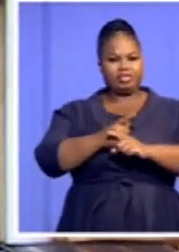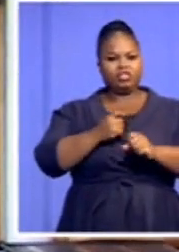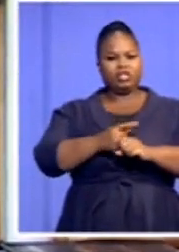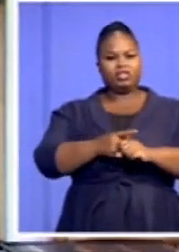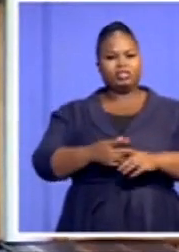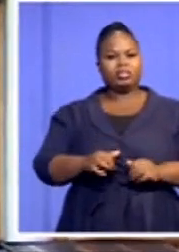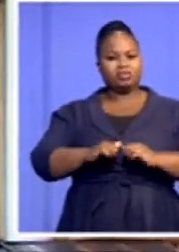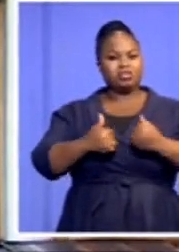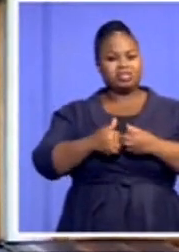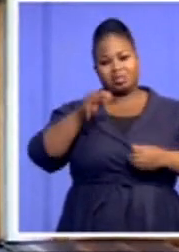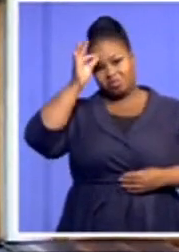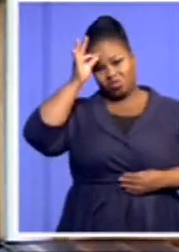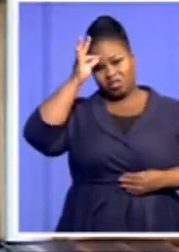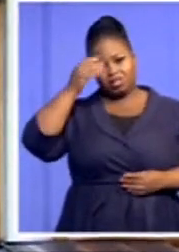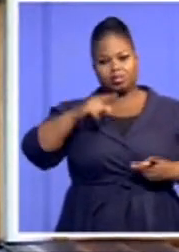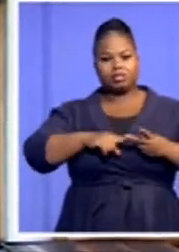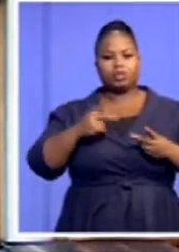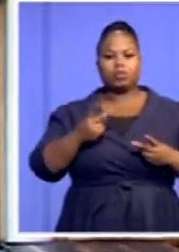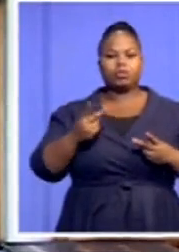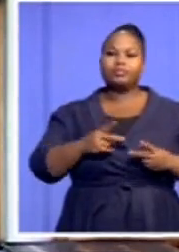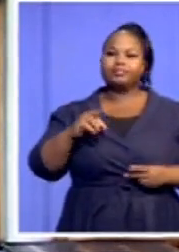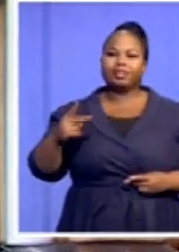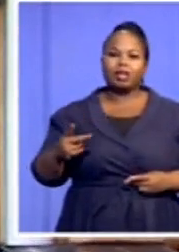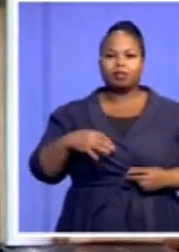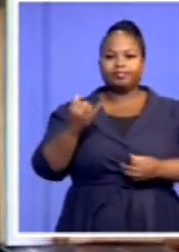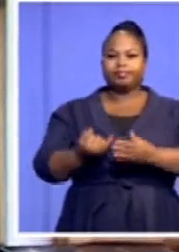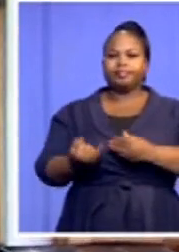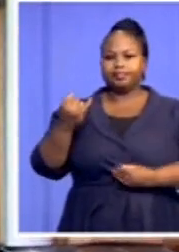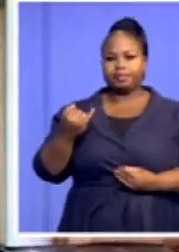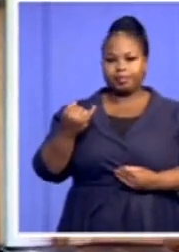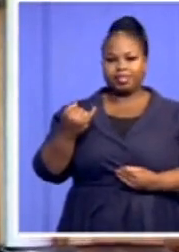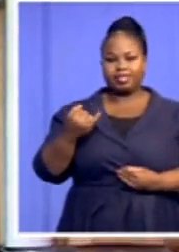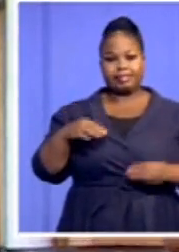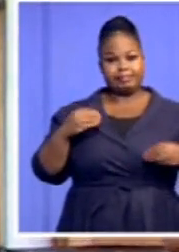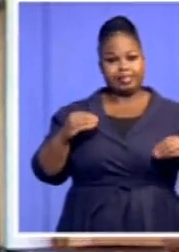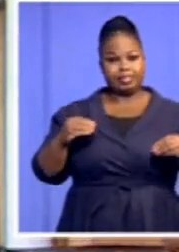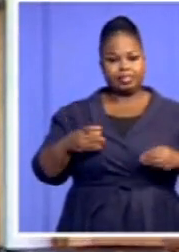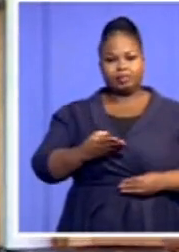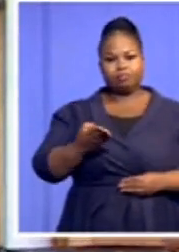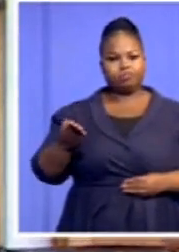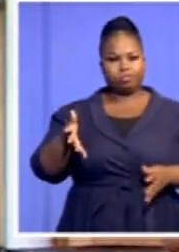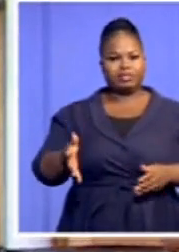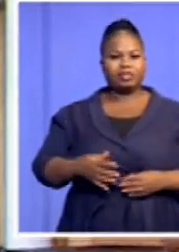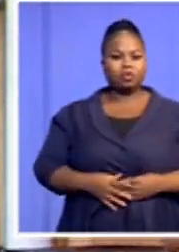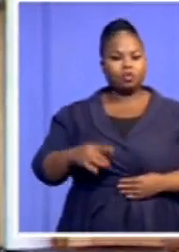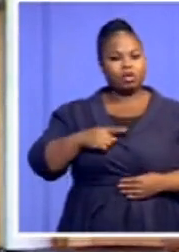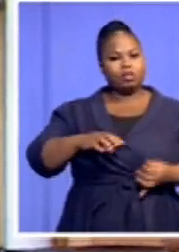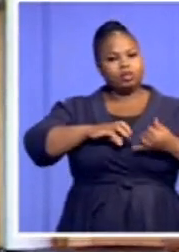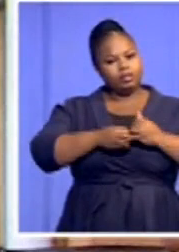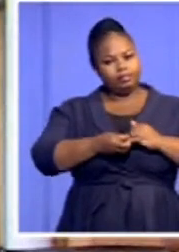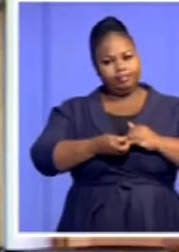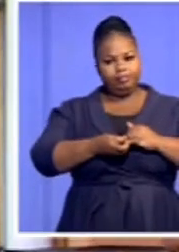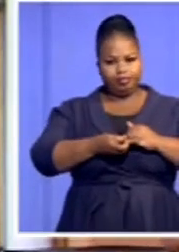well as some of the independent businesses around there as they try and pull